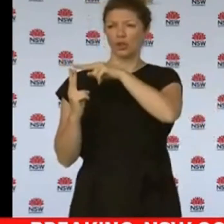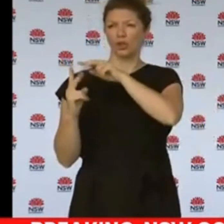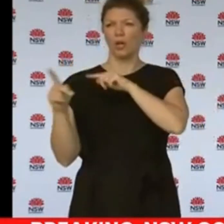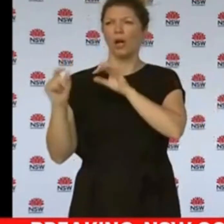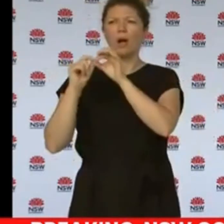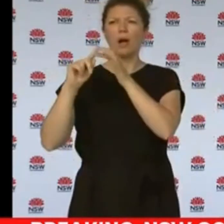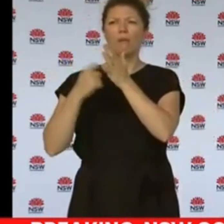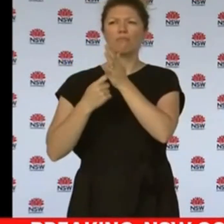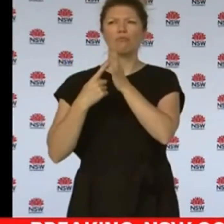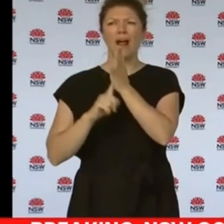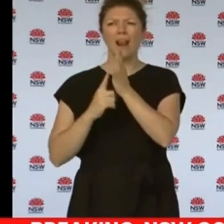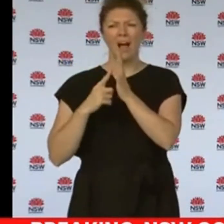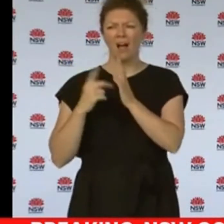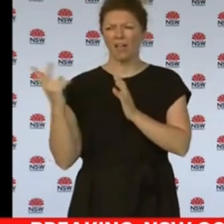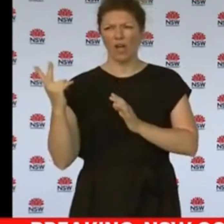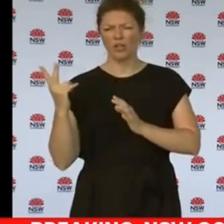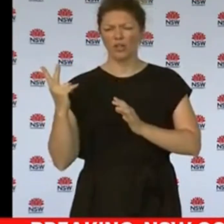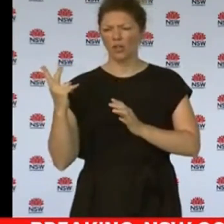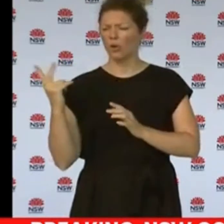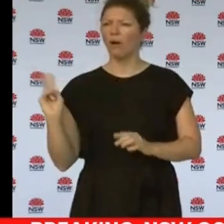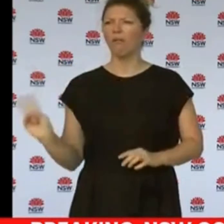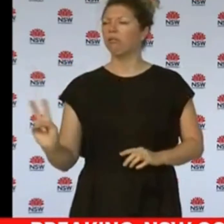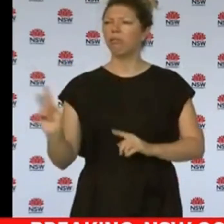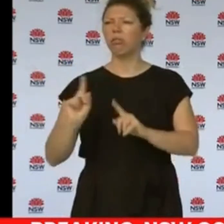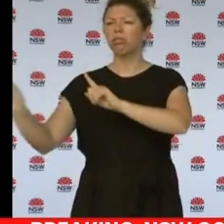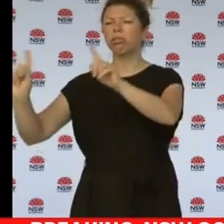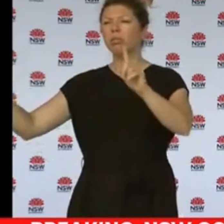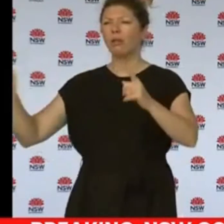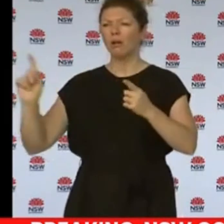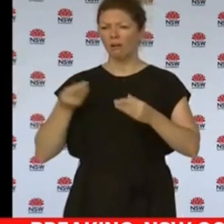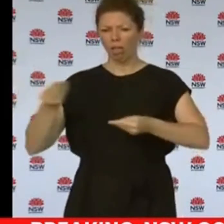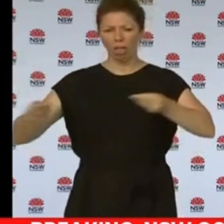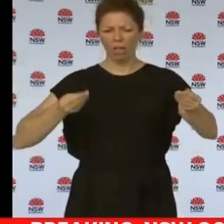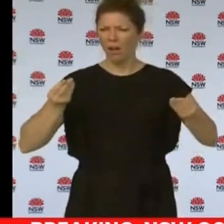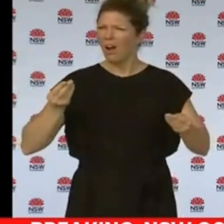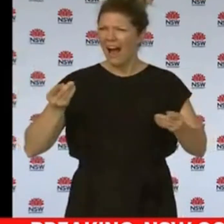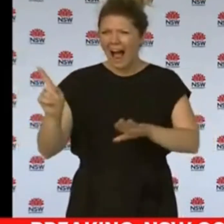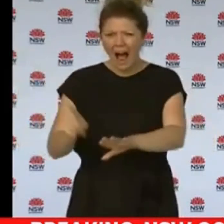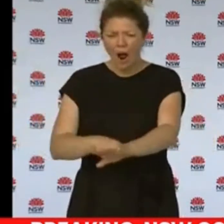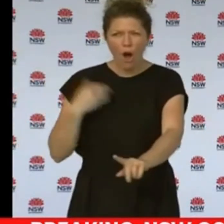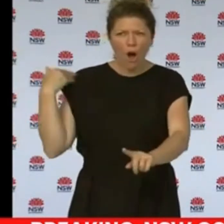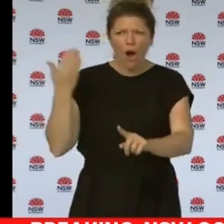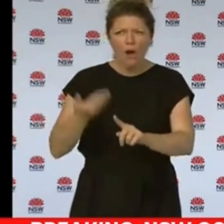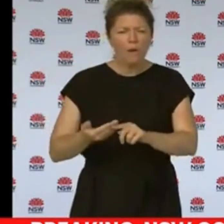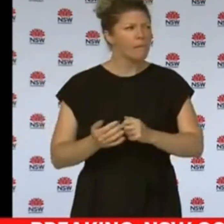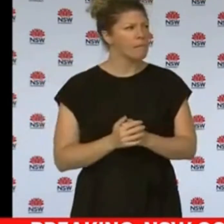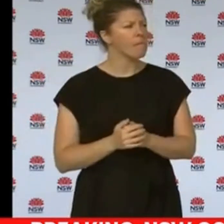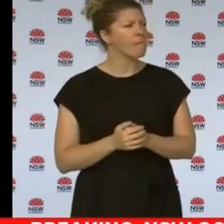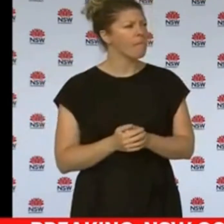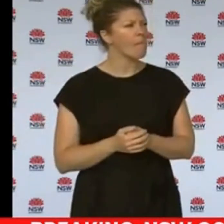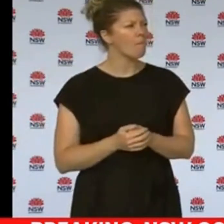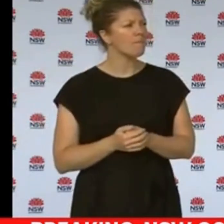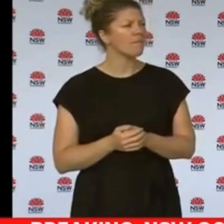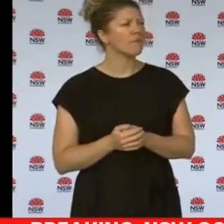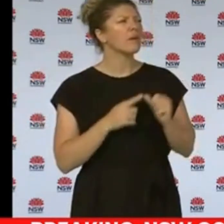individuals were linked to? How long have they been out in the community not knowing they were a close contact of a confirmed case? I think it's important